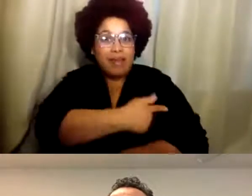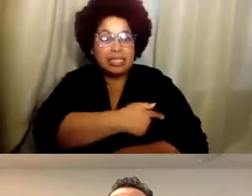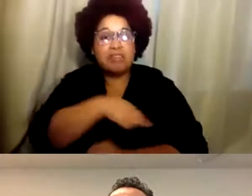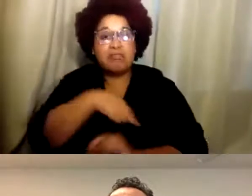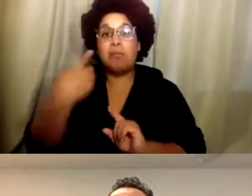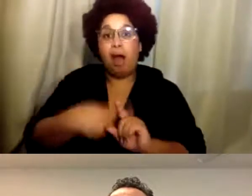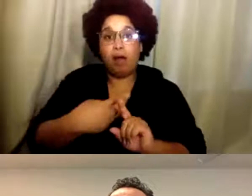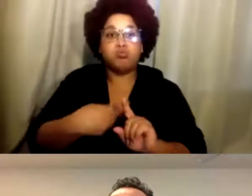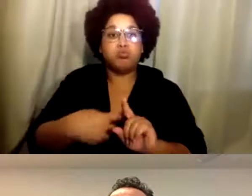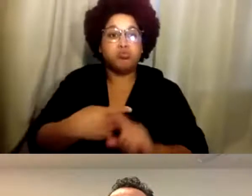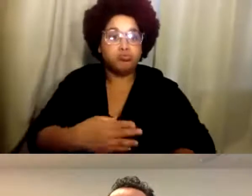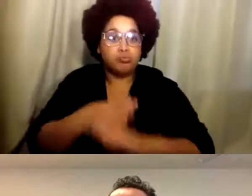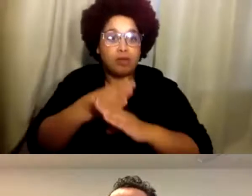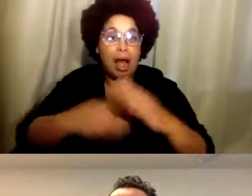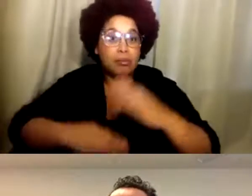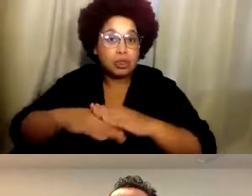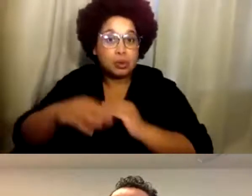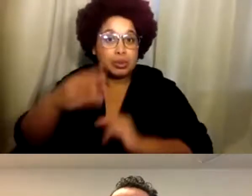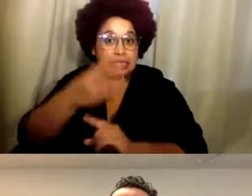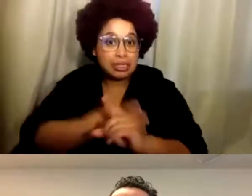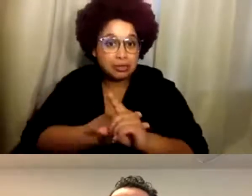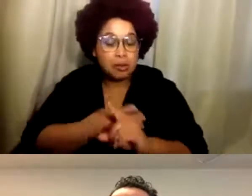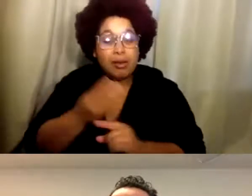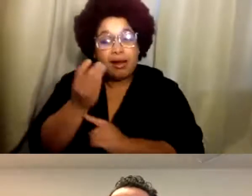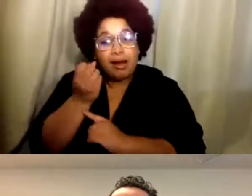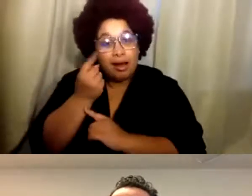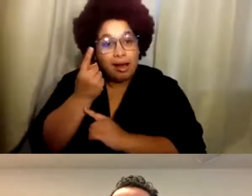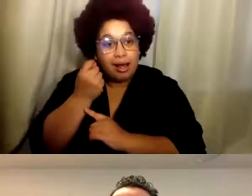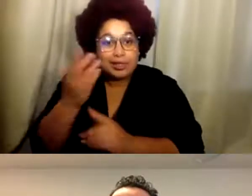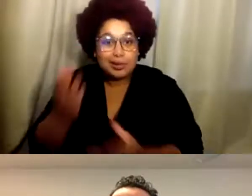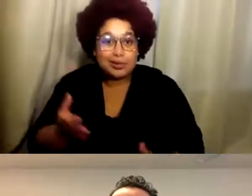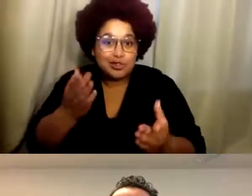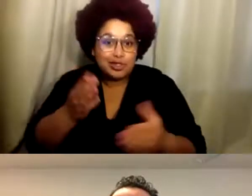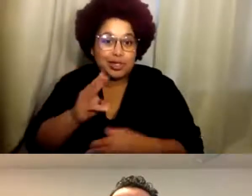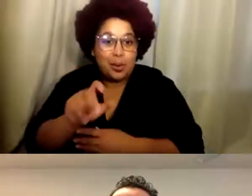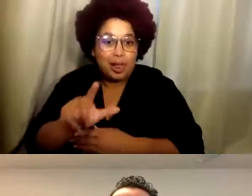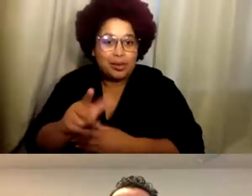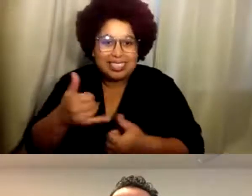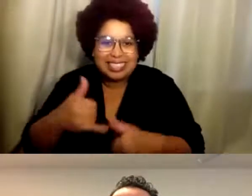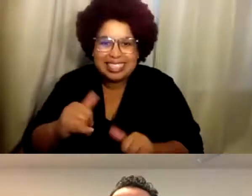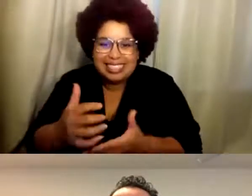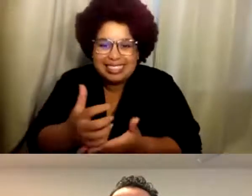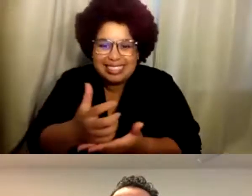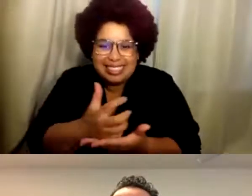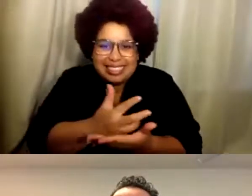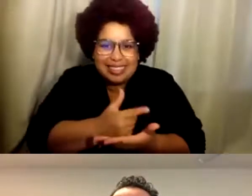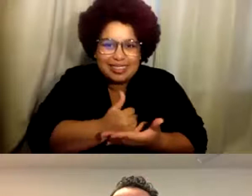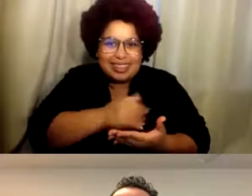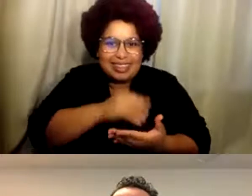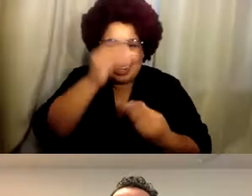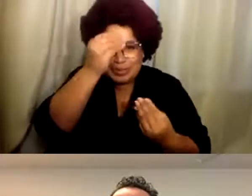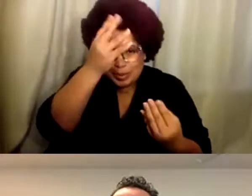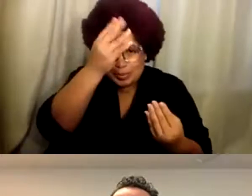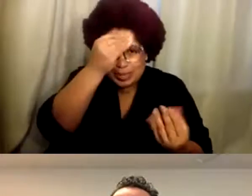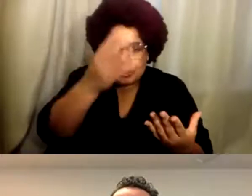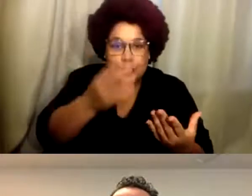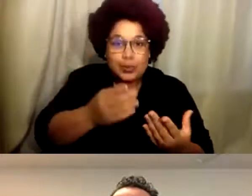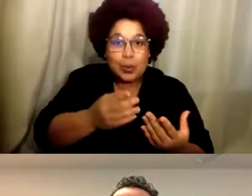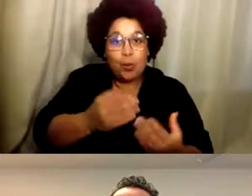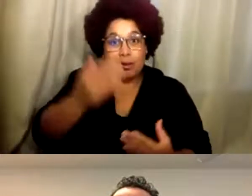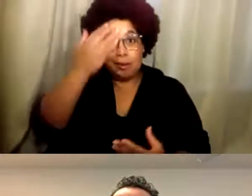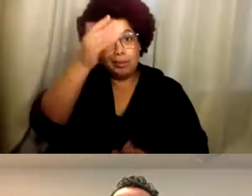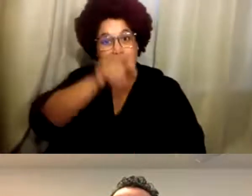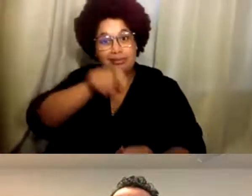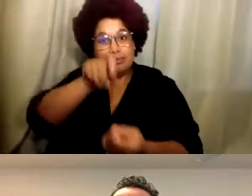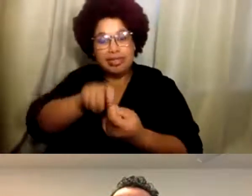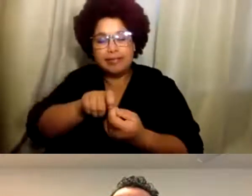out, probably up to 6 months. But as you suggested, Will, we're still gathering that information. And so we're not exactly